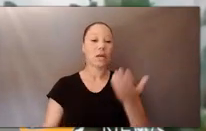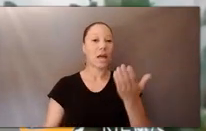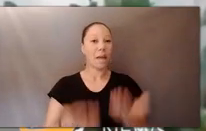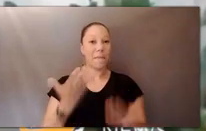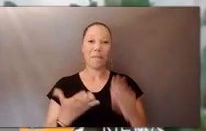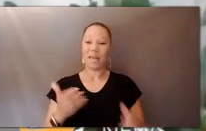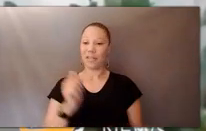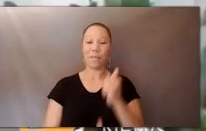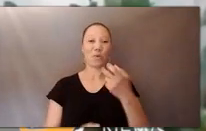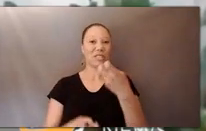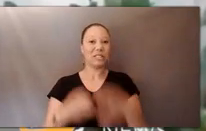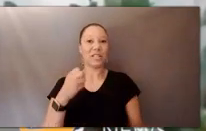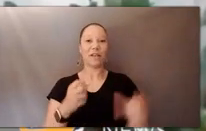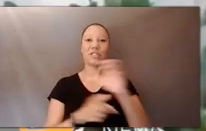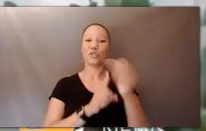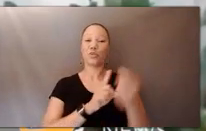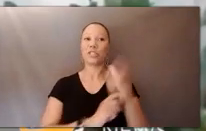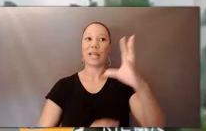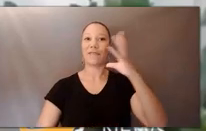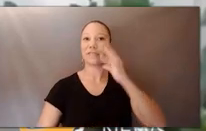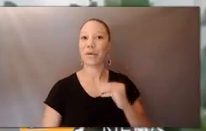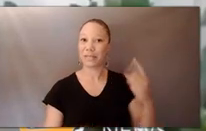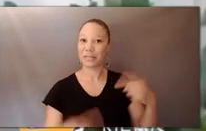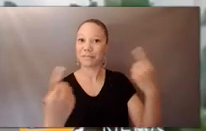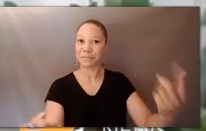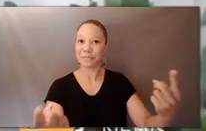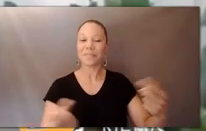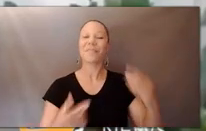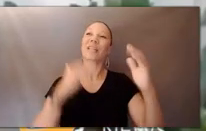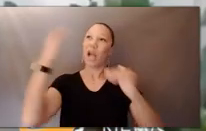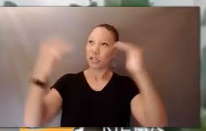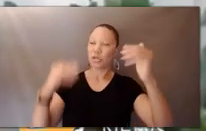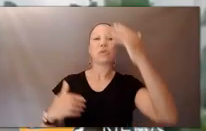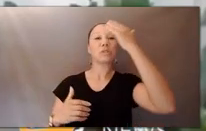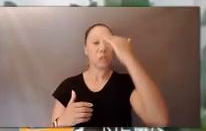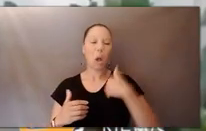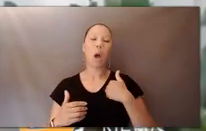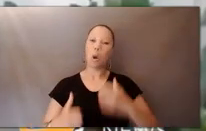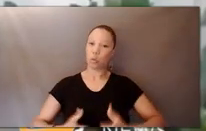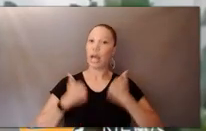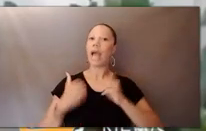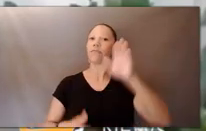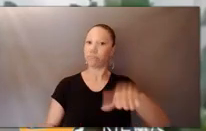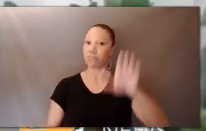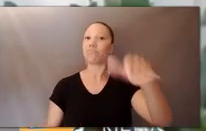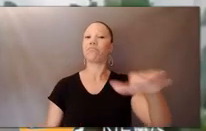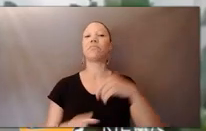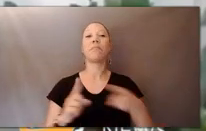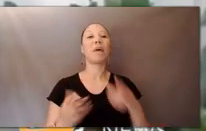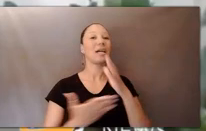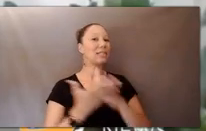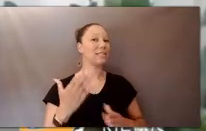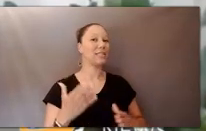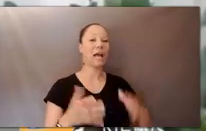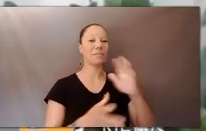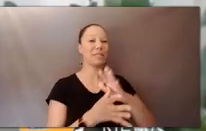had to go through. And so even though as adults we have that perspective where we know life has its ups and downs, not all of our seniors have that perspective